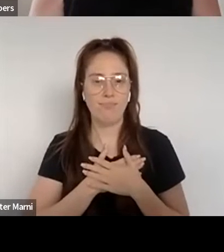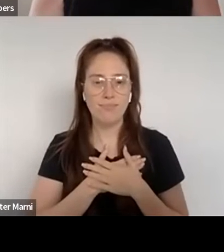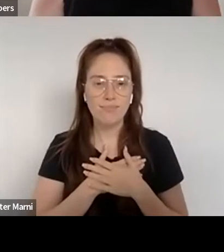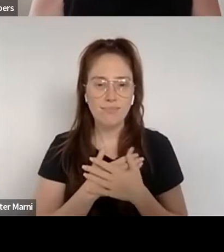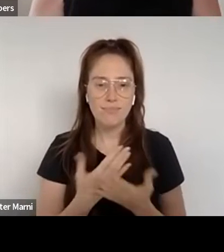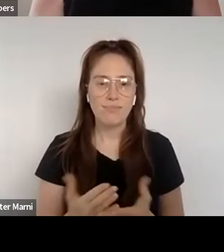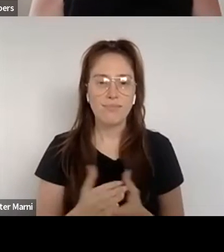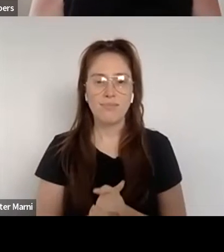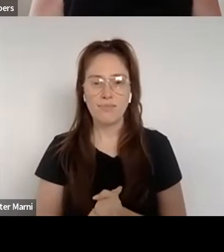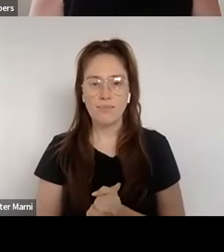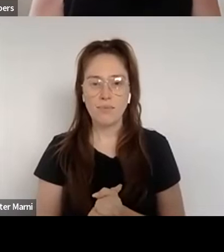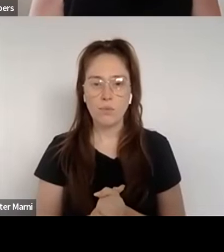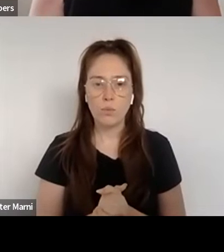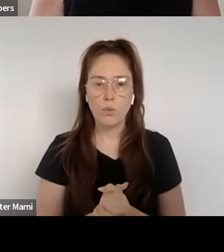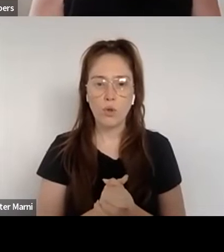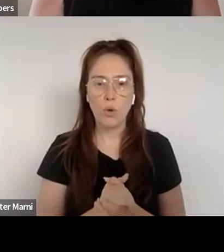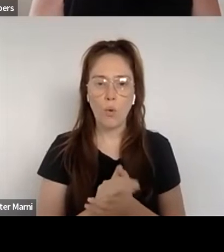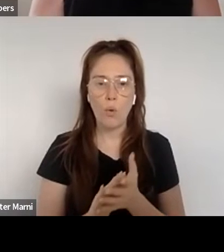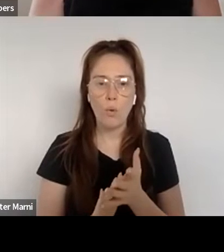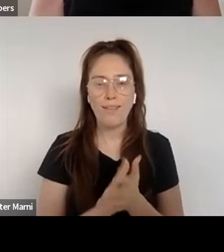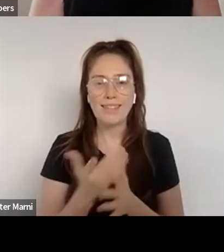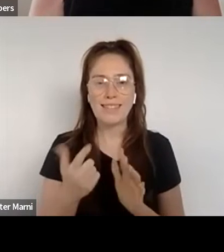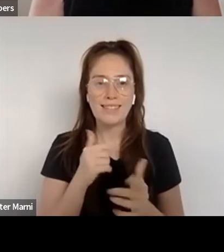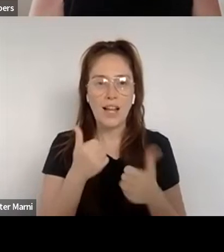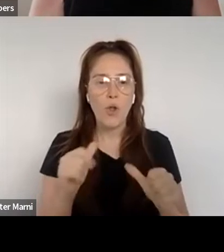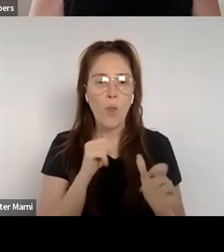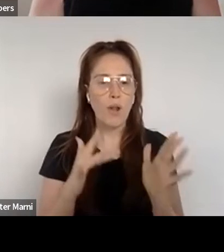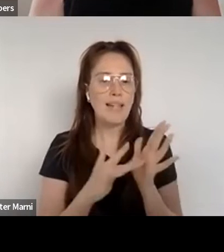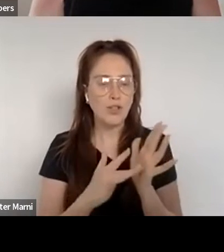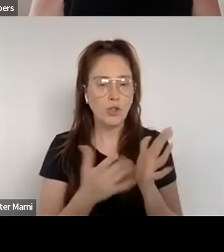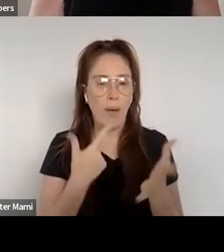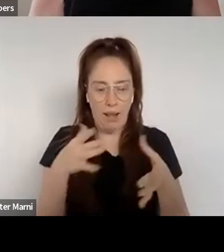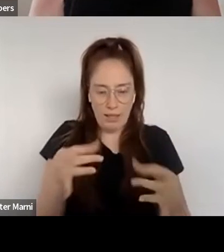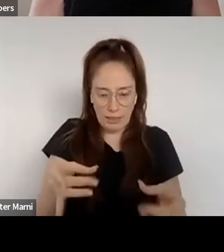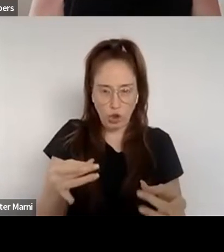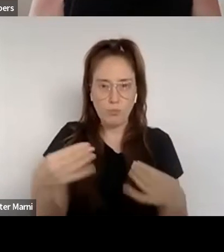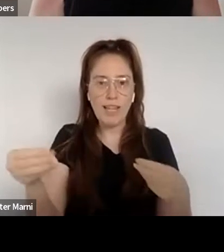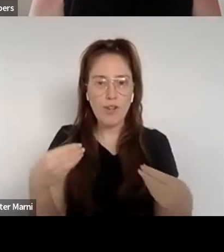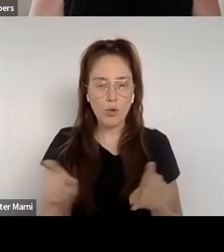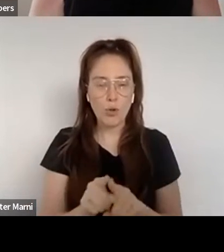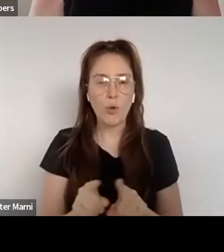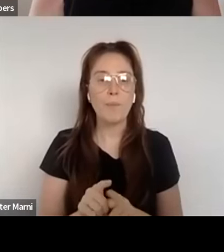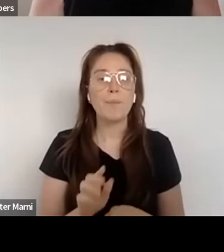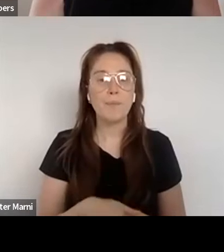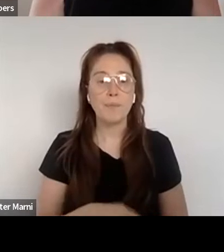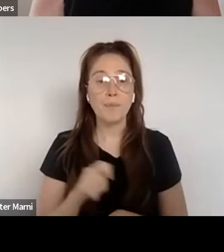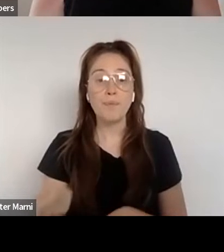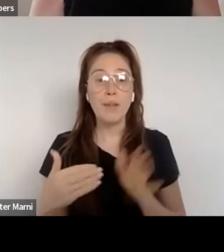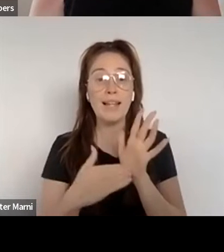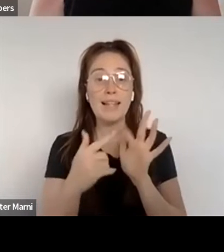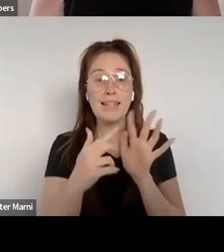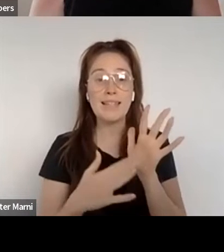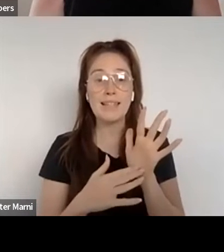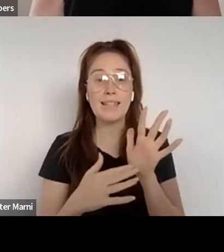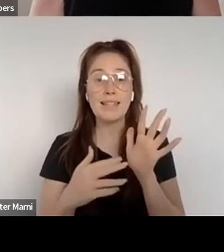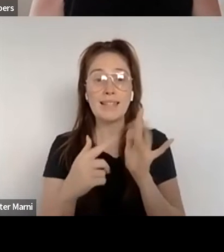possible meanings and riffing on that word. I'd like to invite Zenith Virago to join us now, and to come